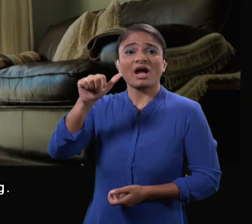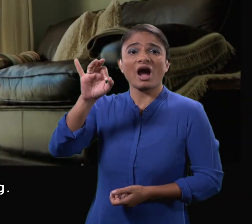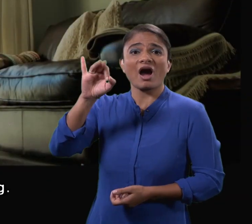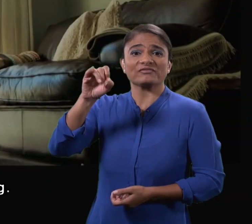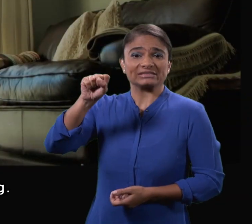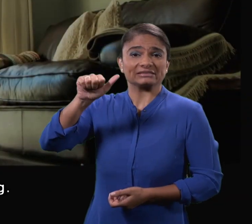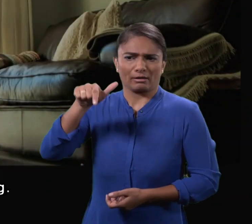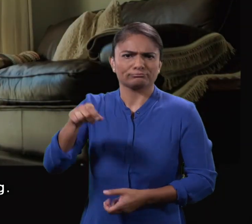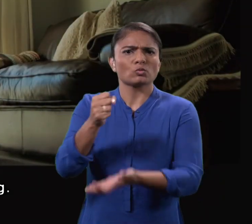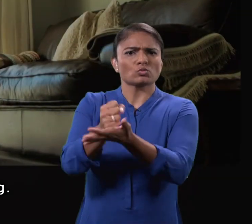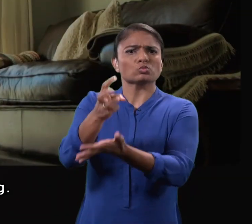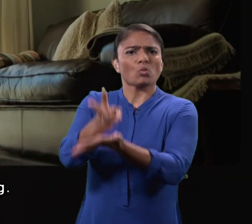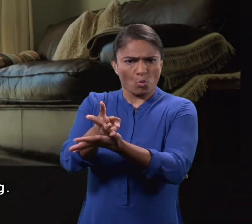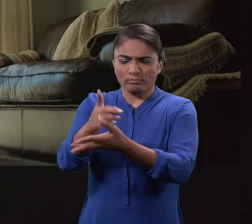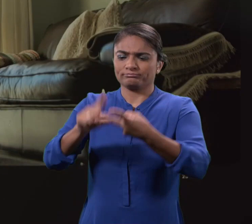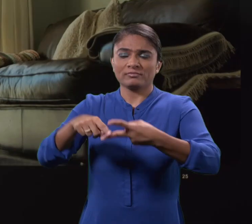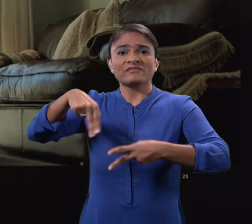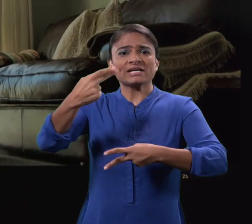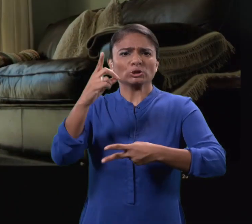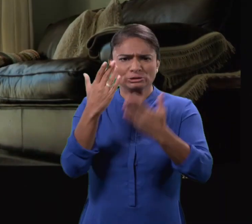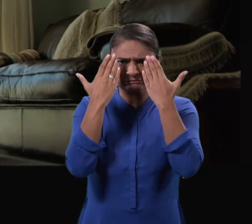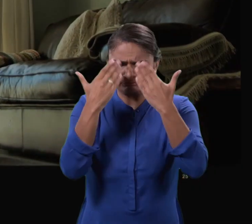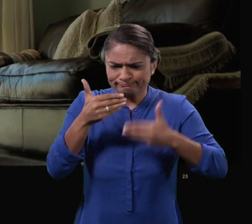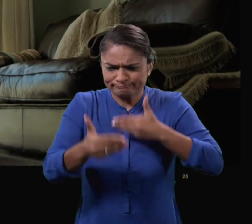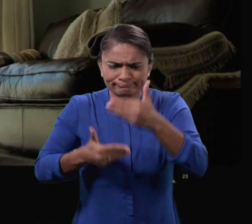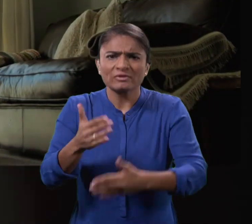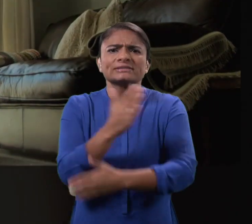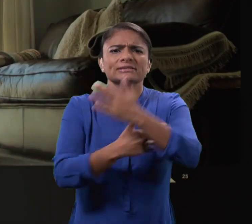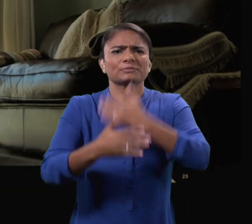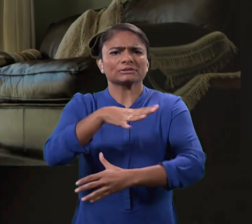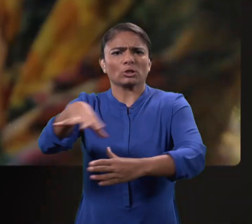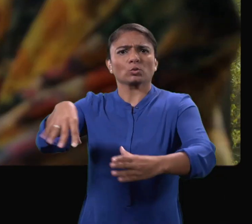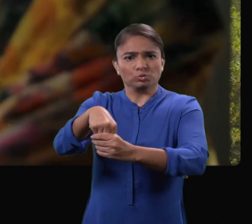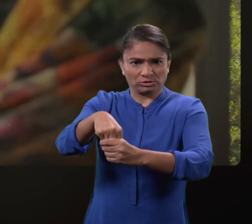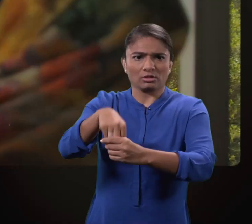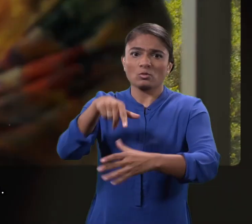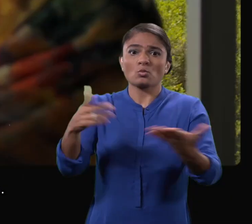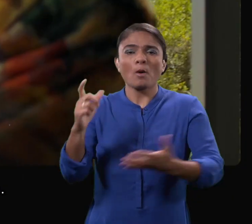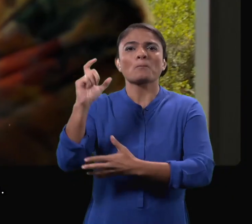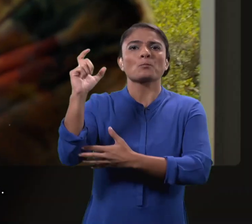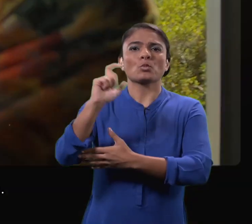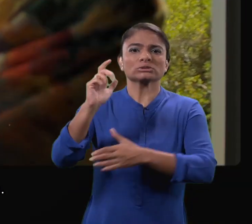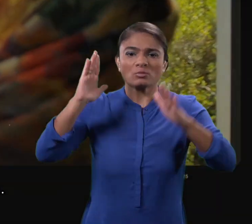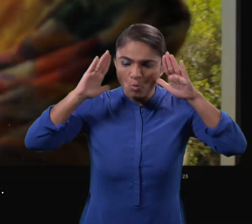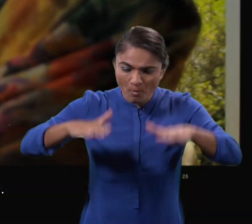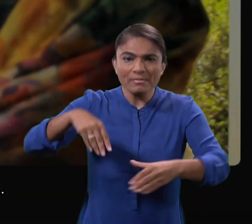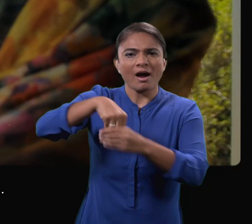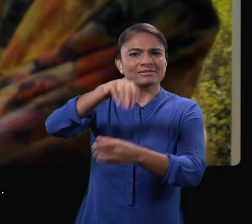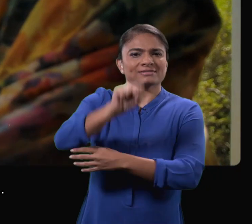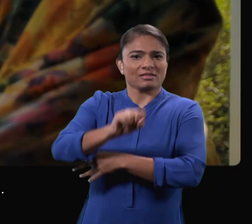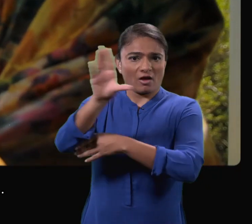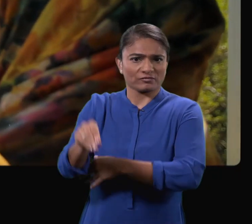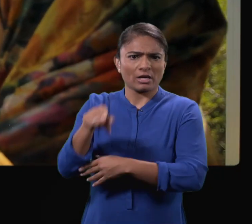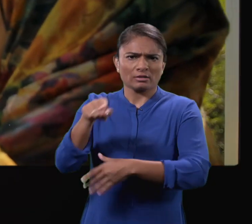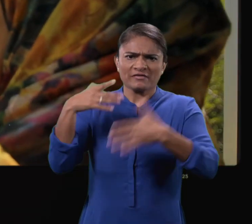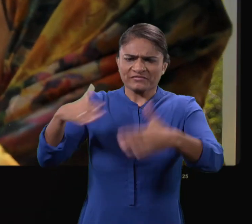Nafisa Mayat is a social worker by training, currently doing her PhD exploring disability inclusion within the Muslim Ummah in South